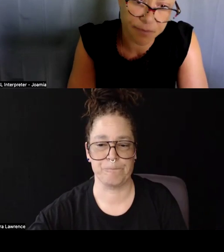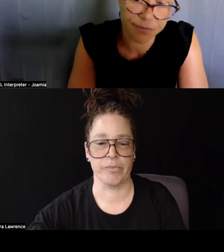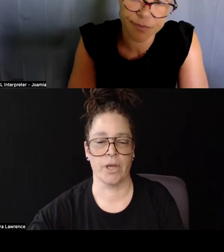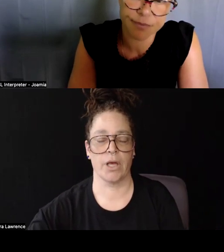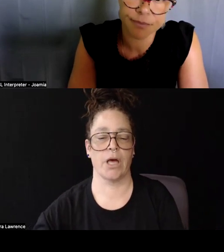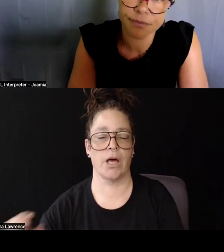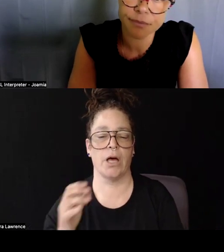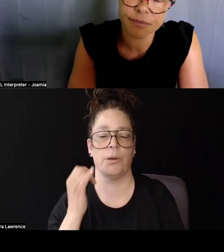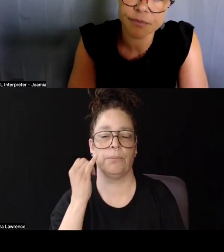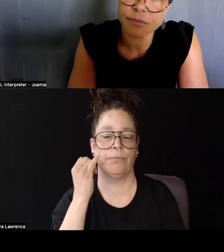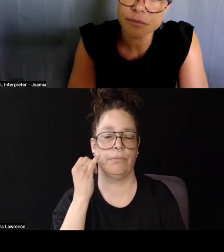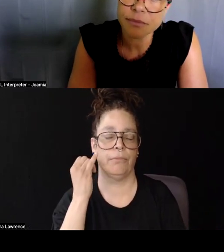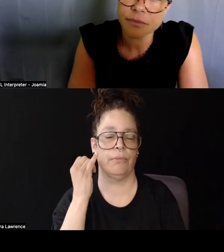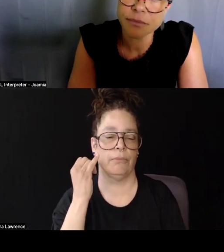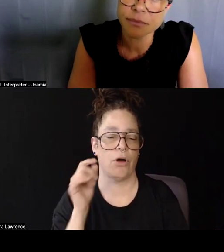basis.